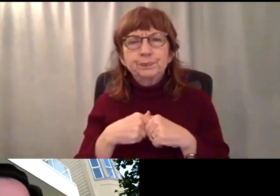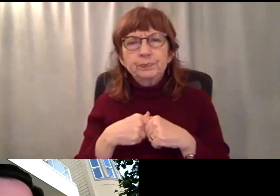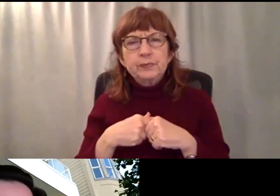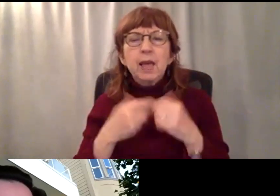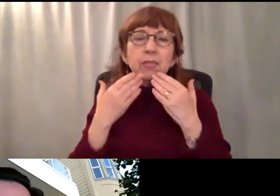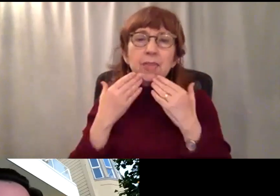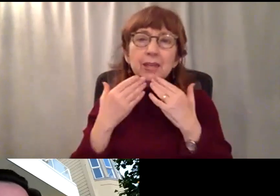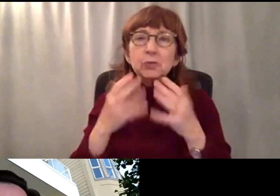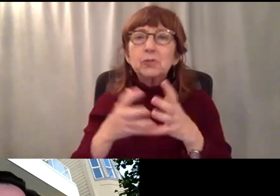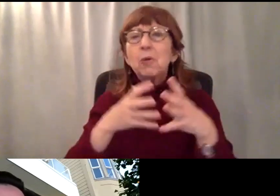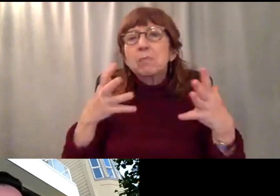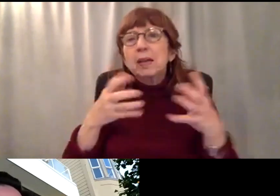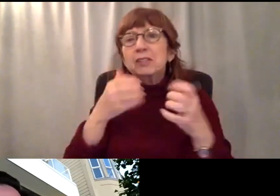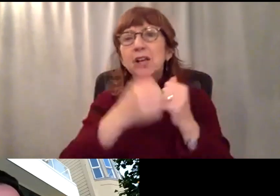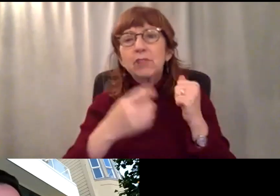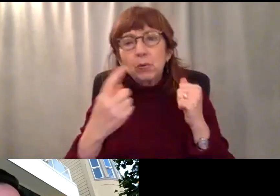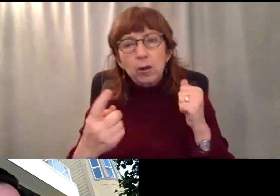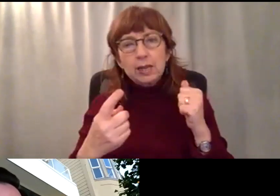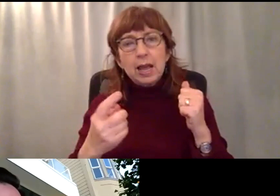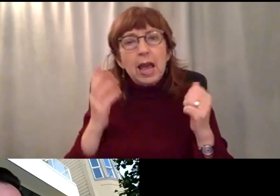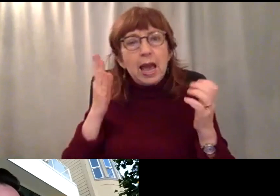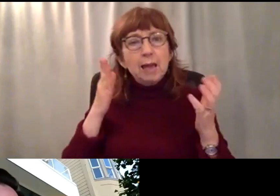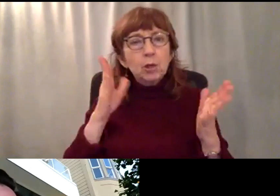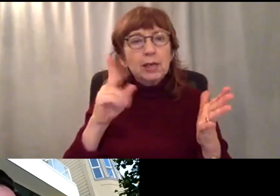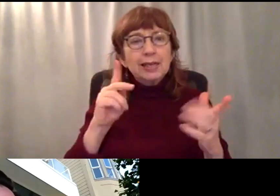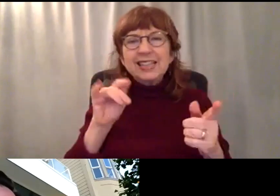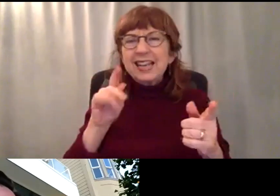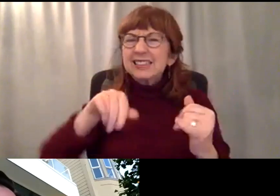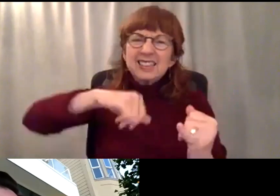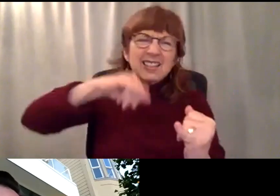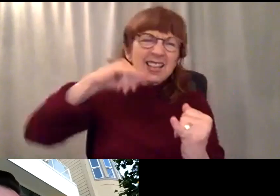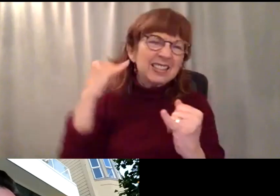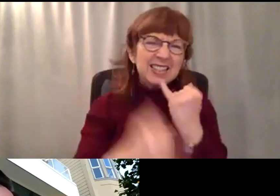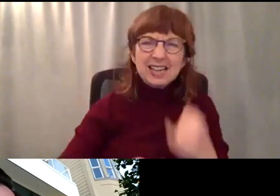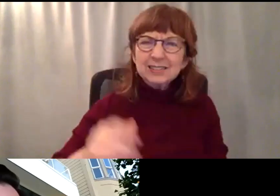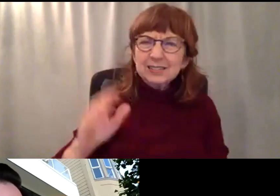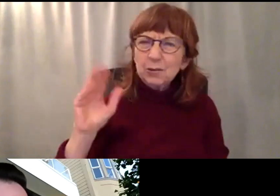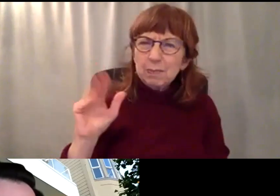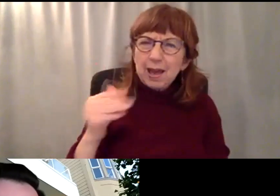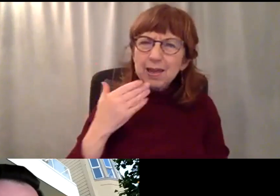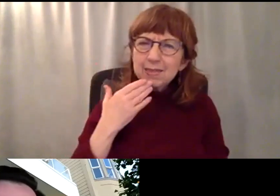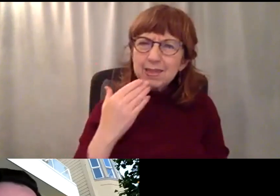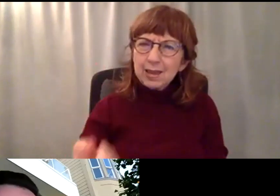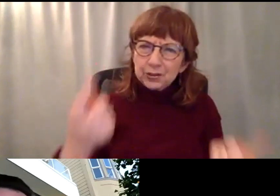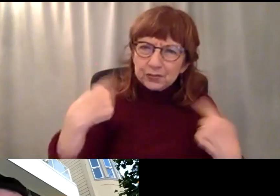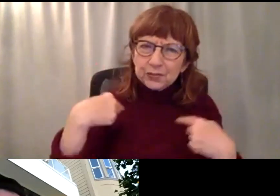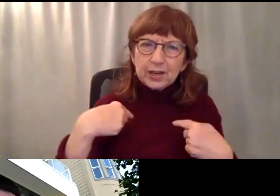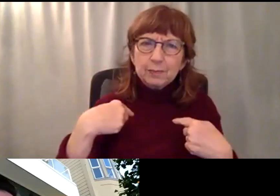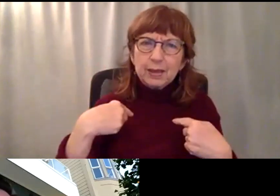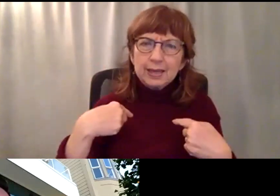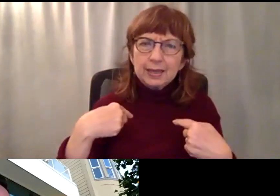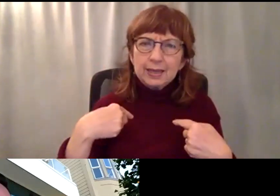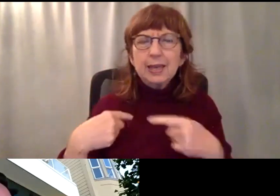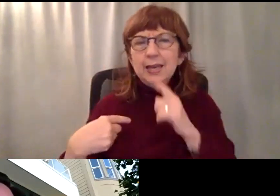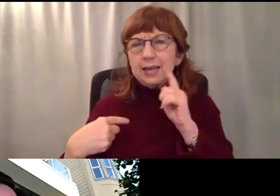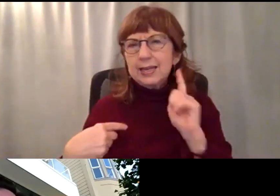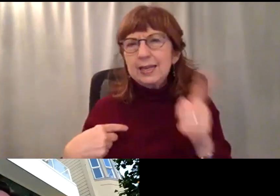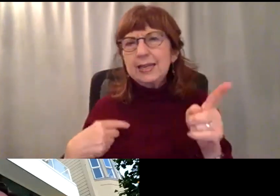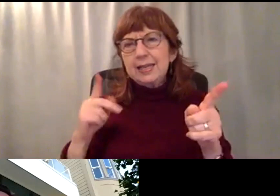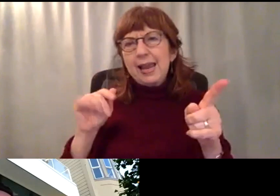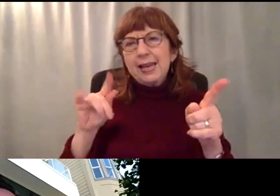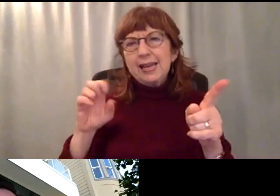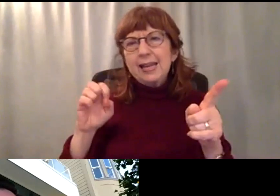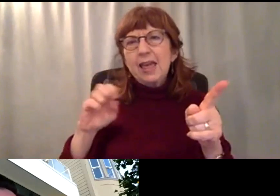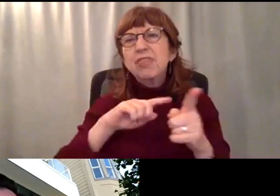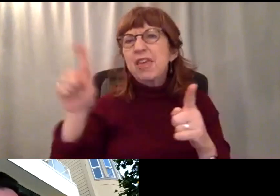thank you so much, everyone. I'm just going to let Katie say the final goodbye. Thank you for coming to the event. Okay. I'm going to pass it back to Katie, and then I'm going to